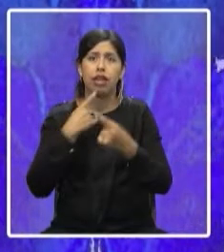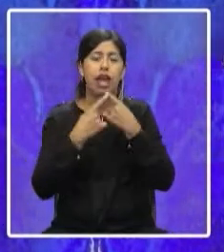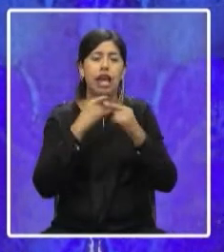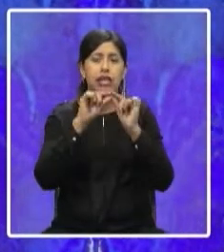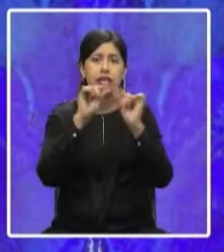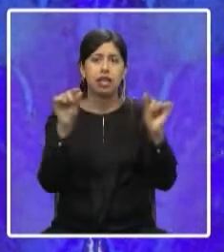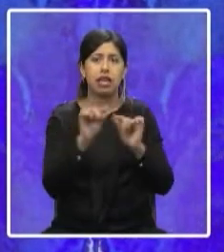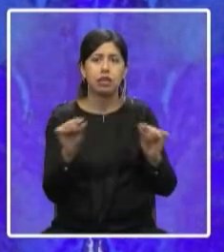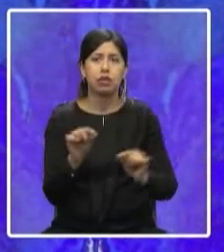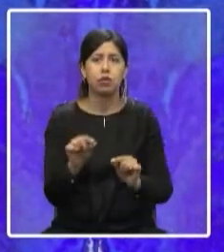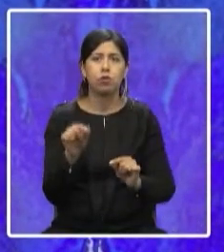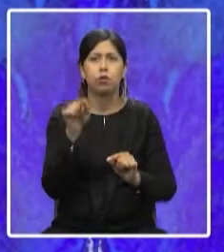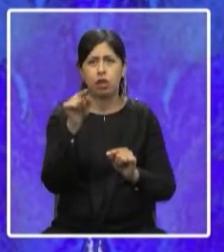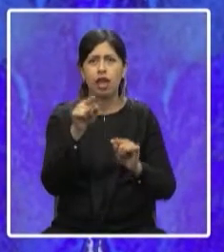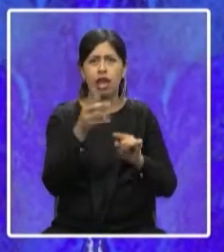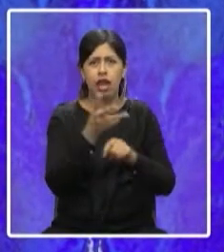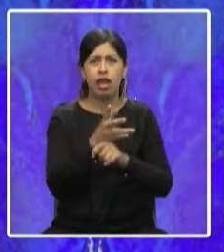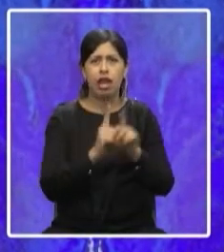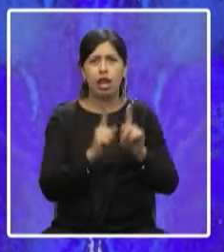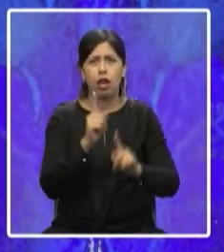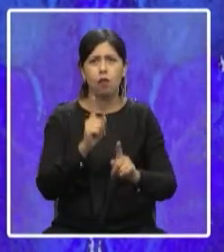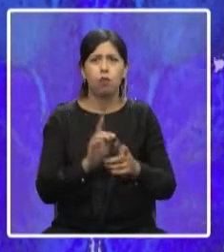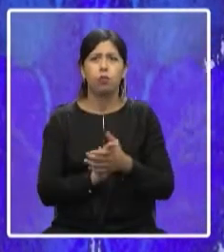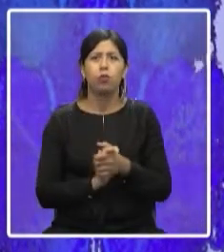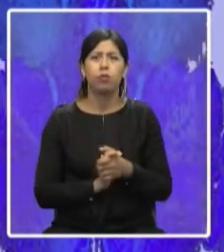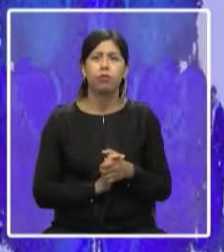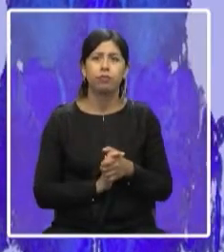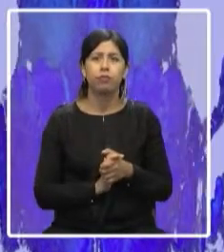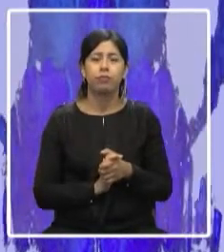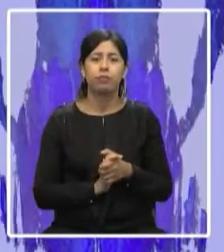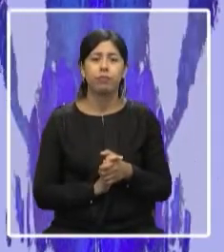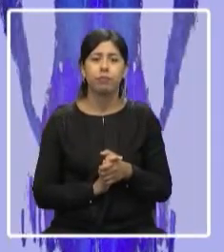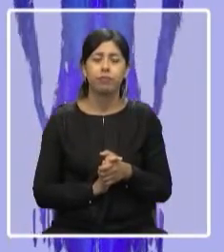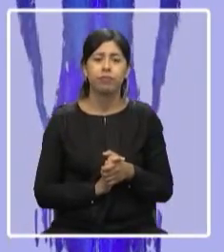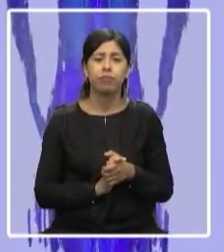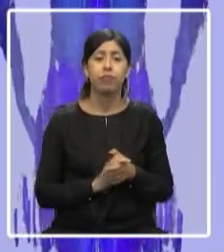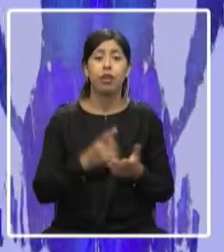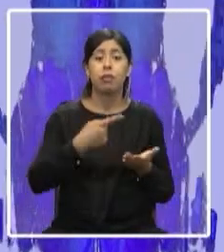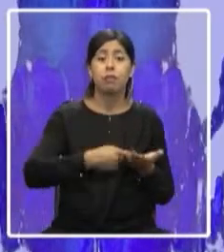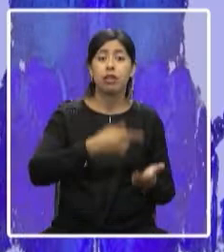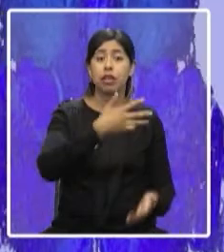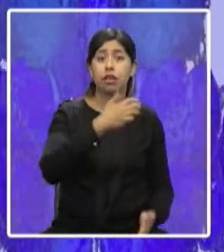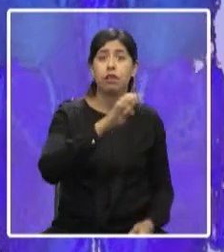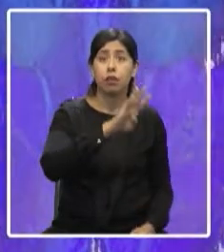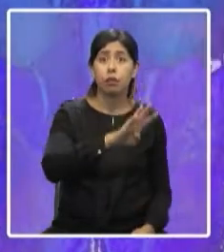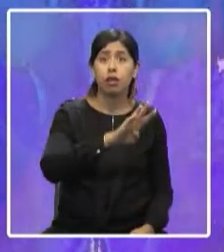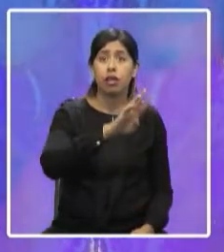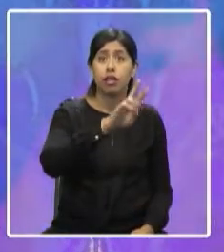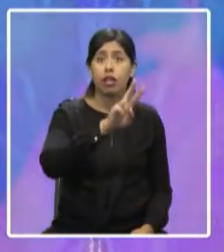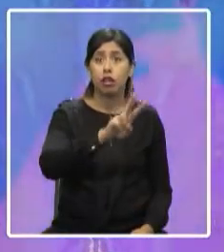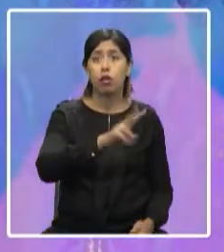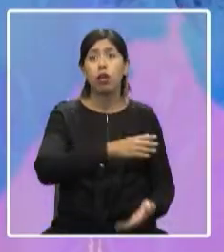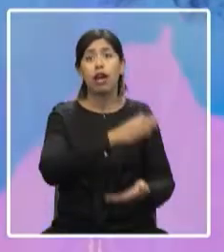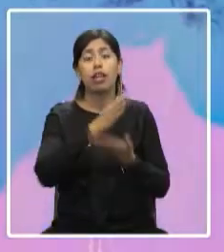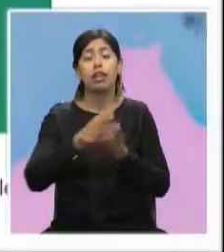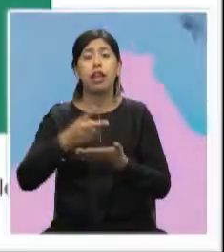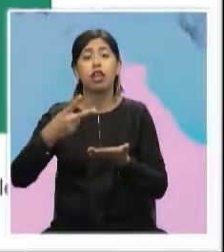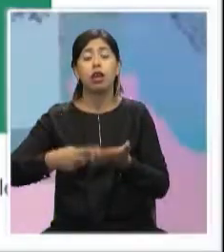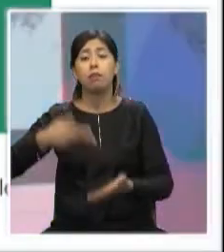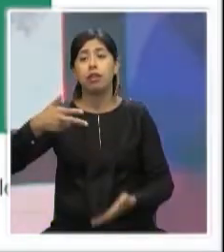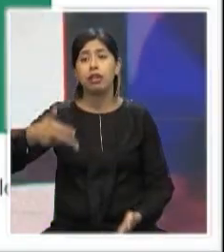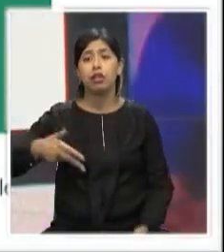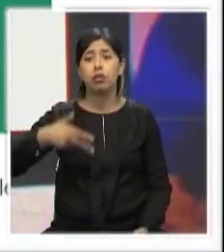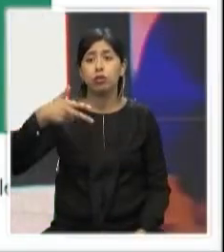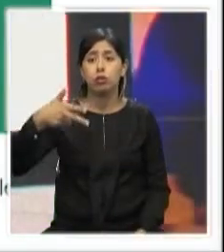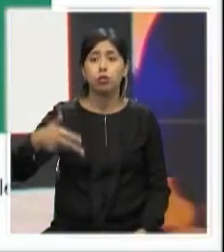So between 1940 and 2018, here are some new titles that people began reporting to the US Census Bureau they previously hadn't reported. So